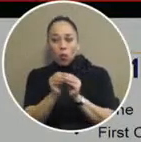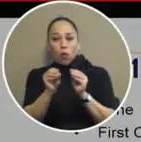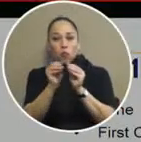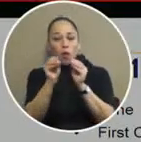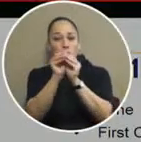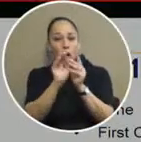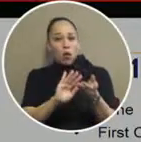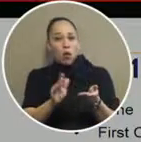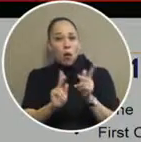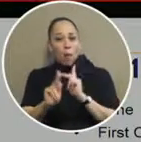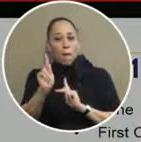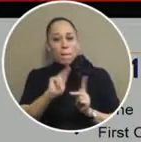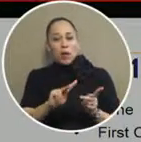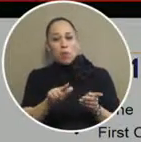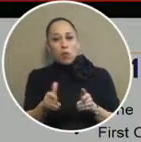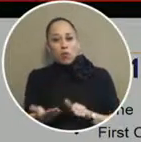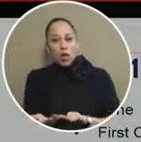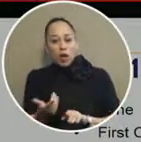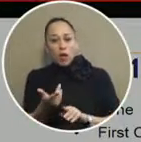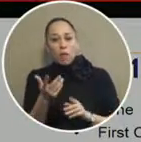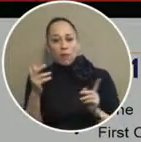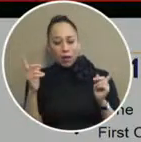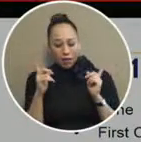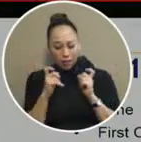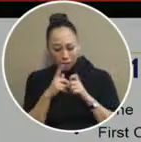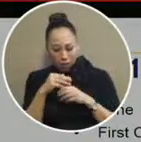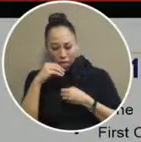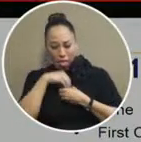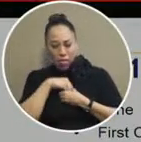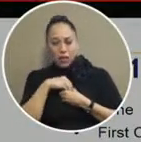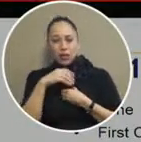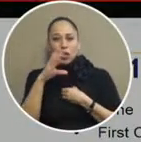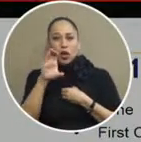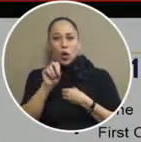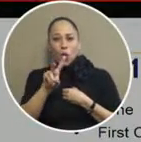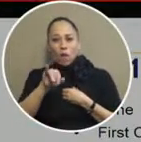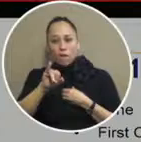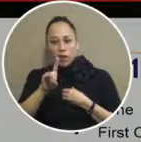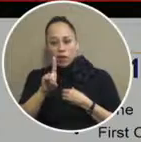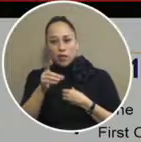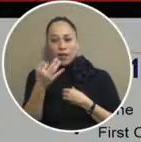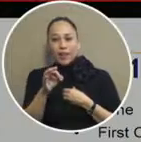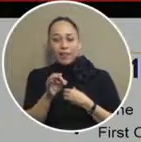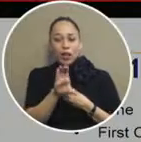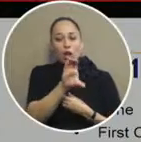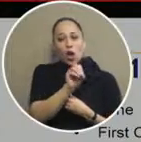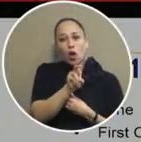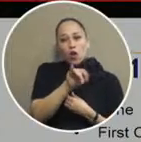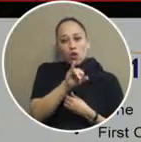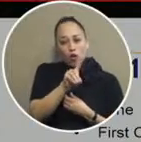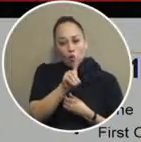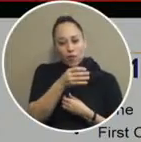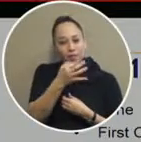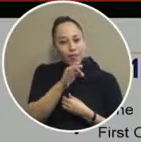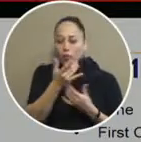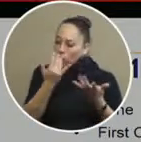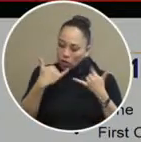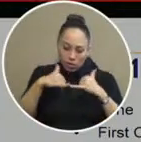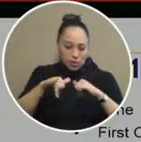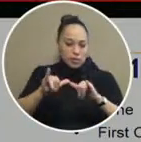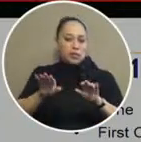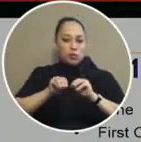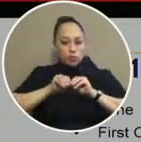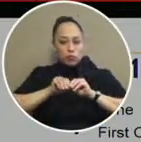of people dying from complications of COVID-19. COVID-19 is still going to be in our